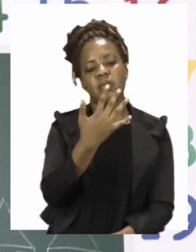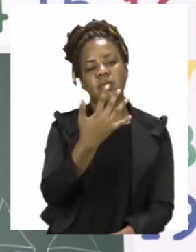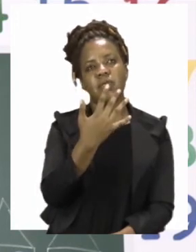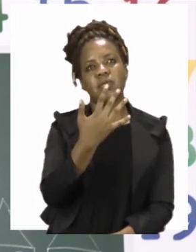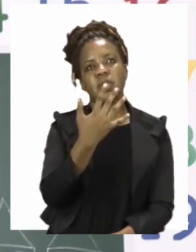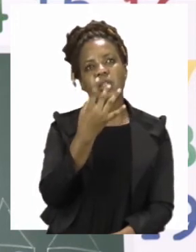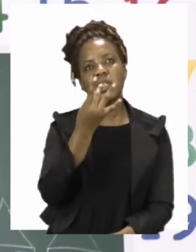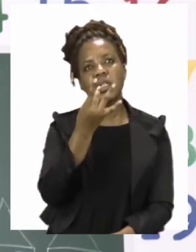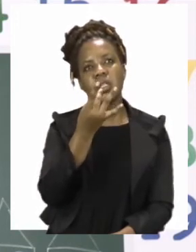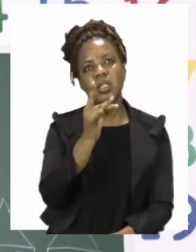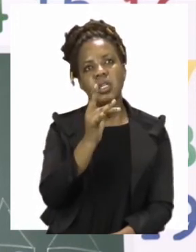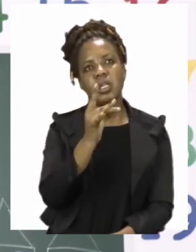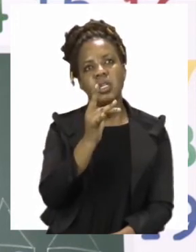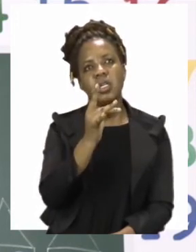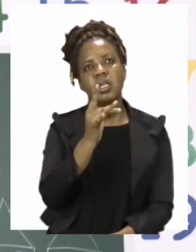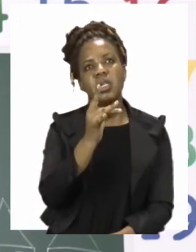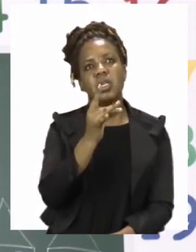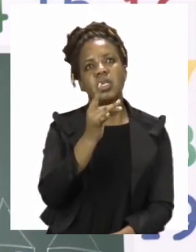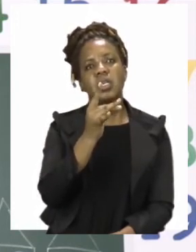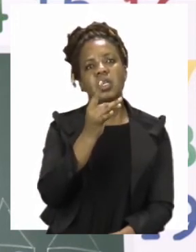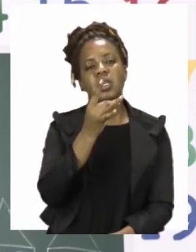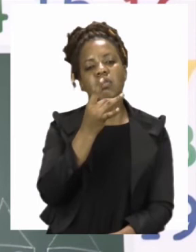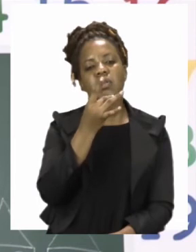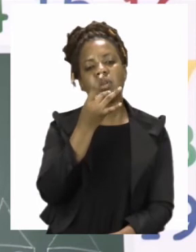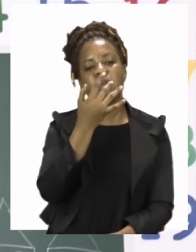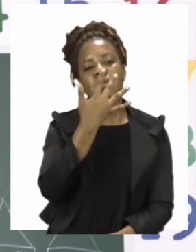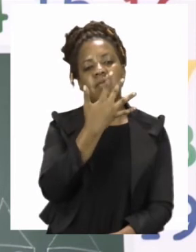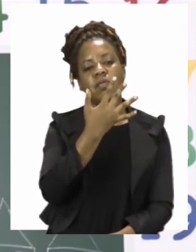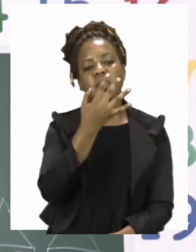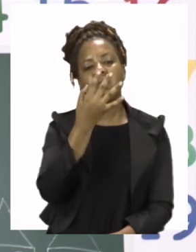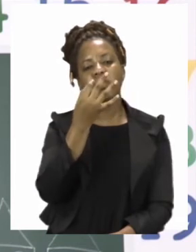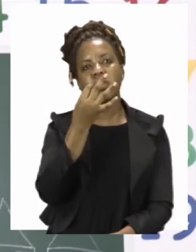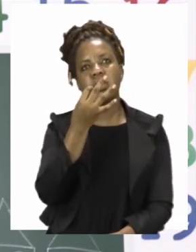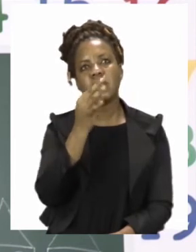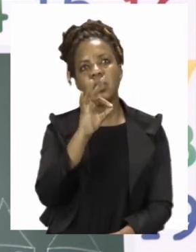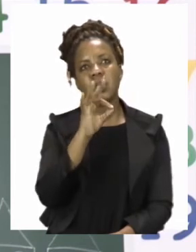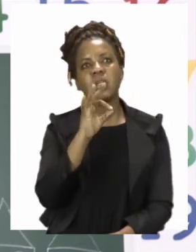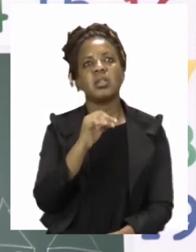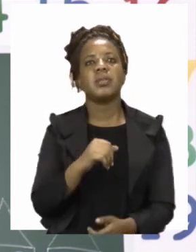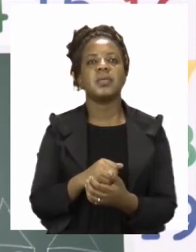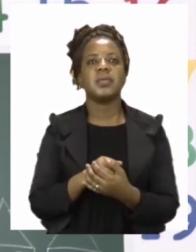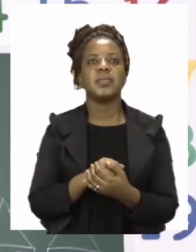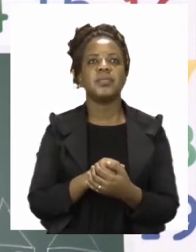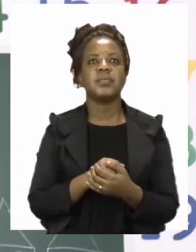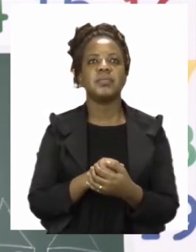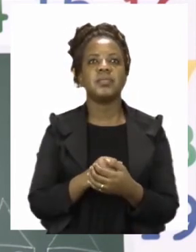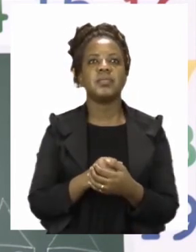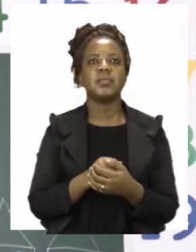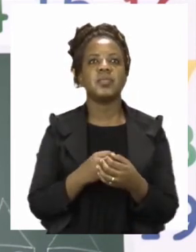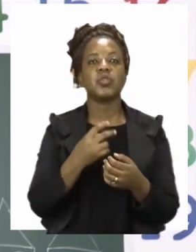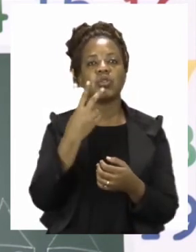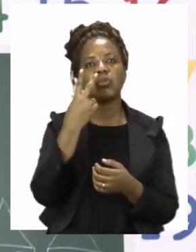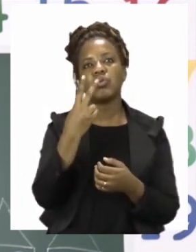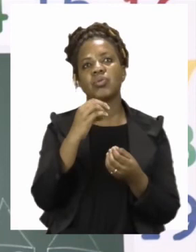the next 2 numbers in the pattern. Now I know this pattern looks simple, but before you find those 2 numbers, there